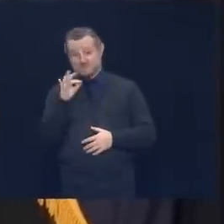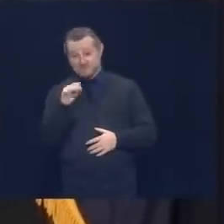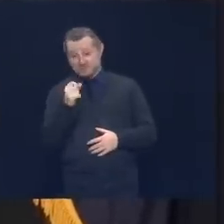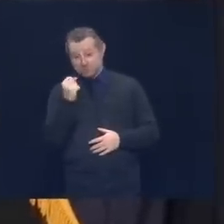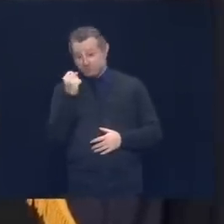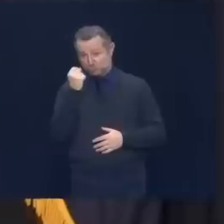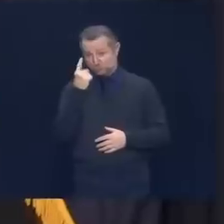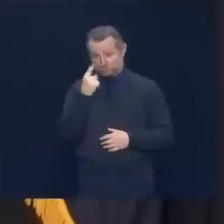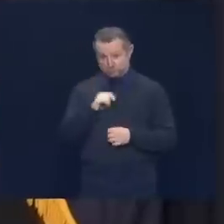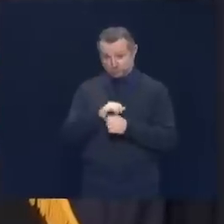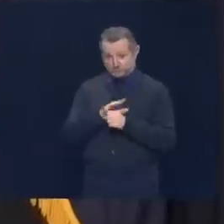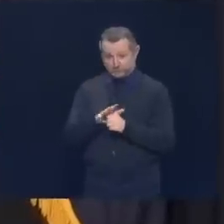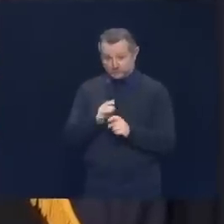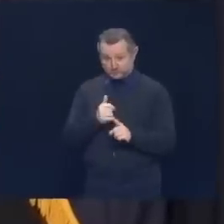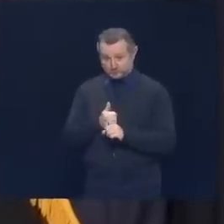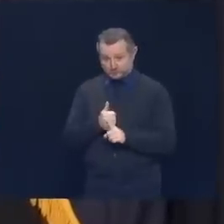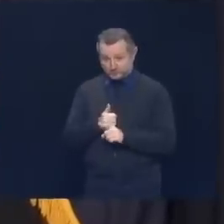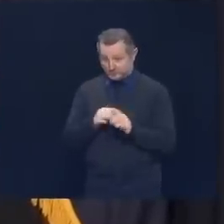COVID has been surging.